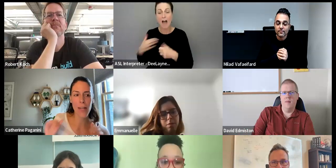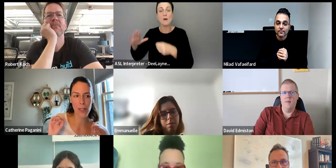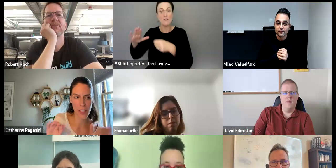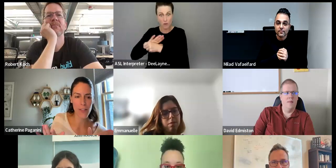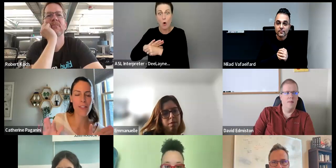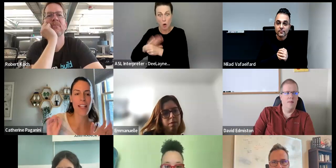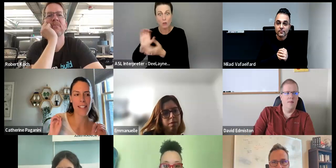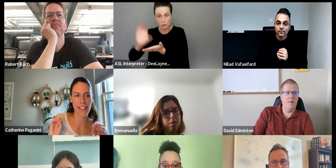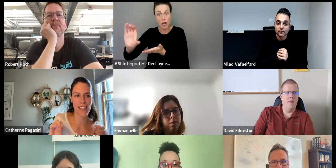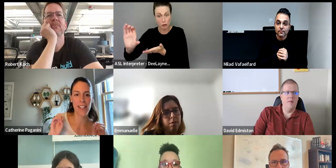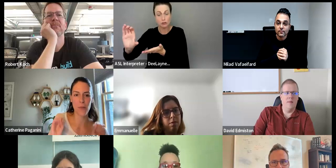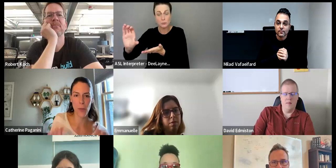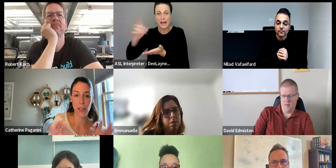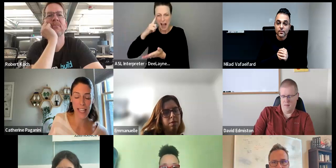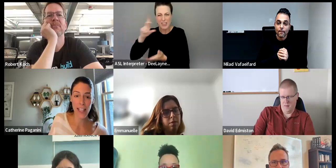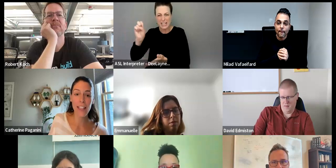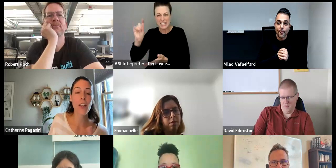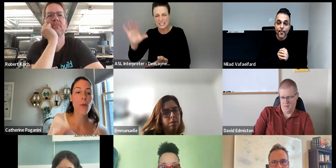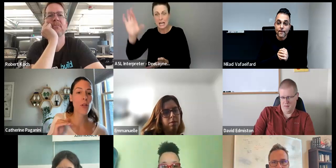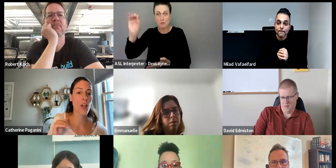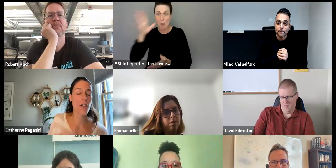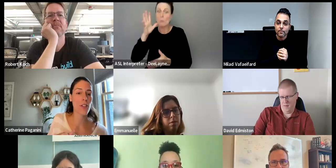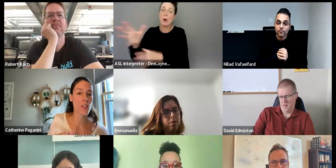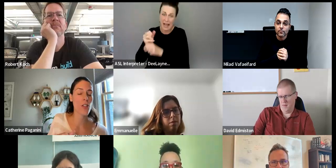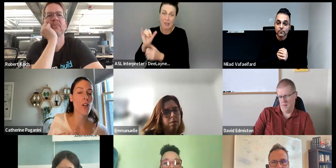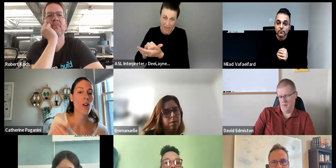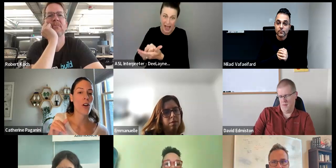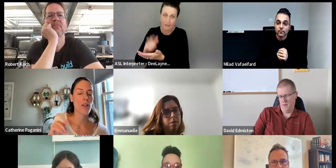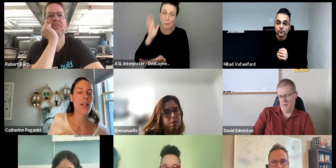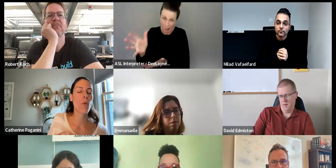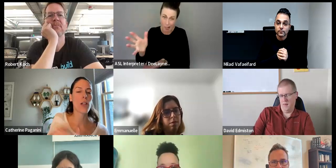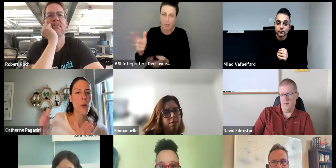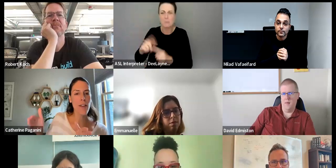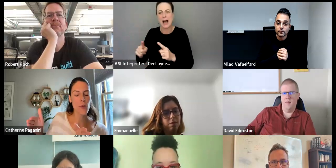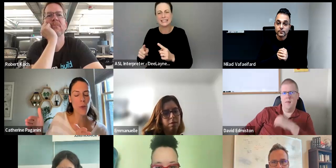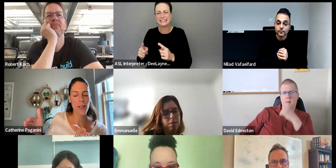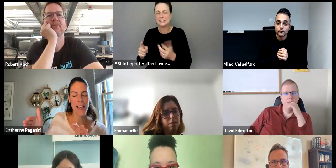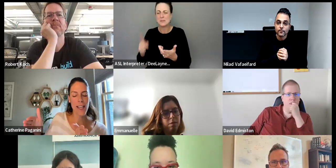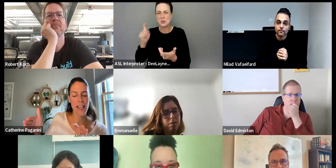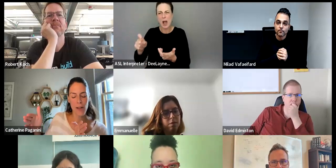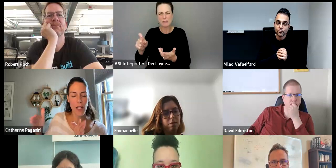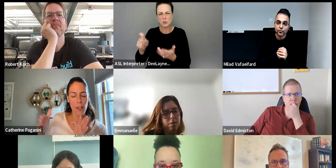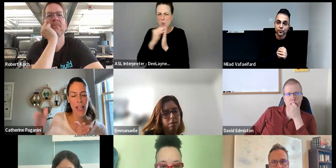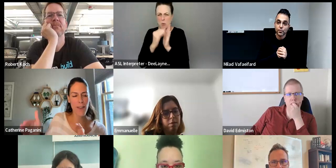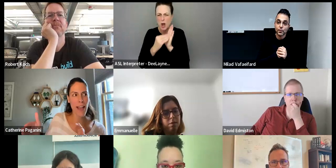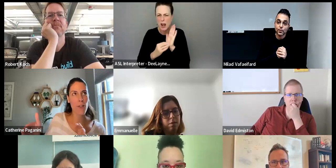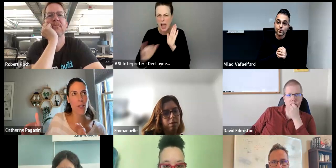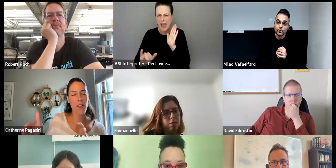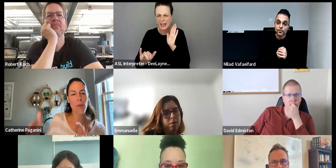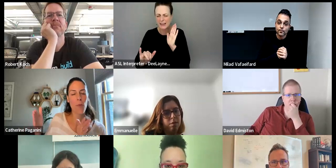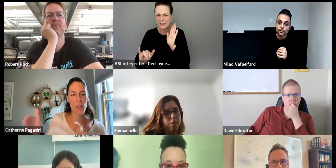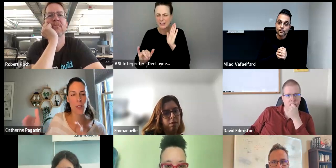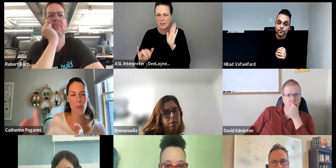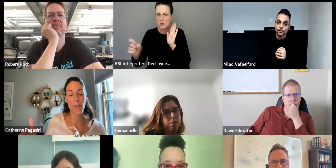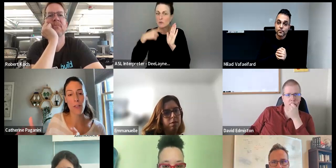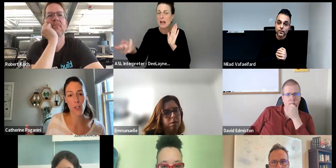scholarships. And I believe that Destiny and Rob will get that, which covers like, well, you have to put like a number, like you have